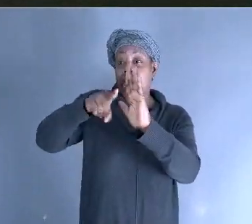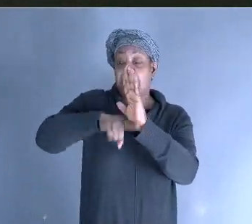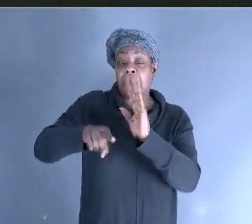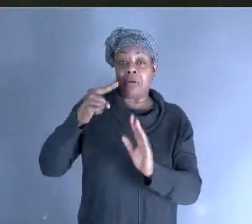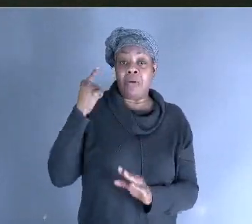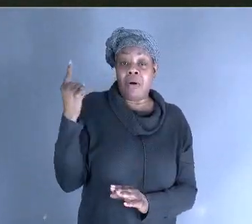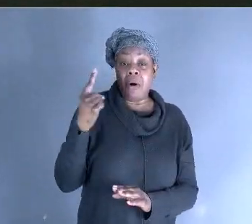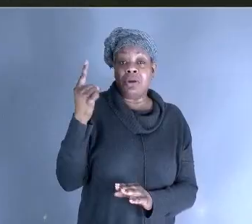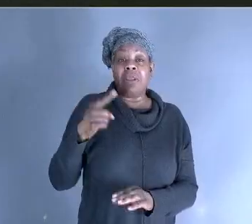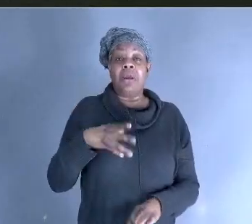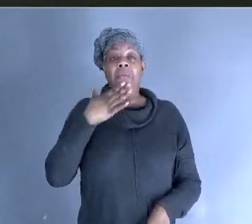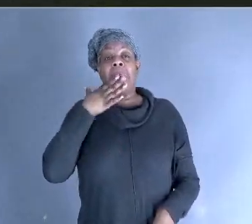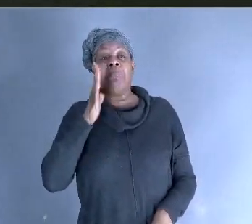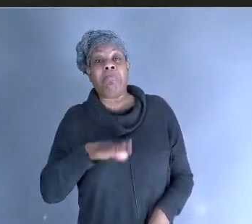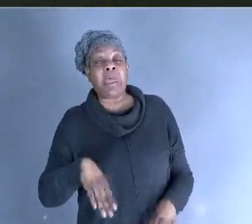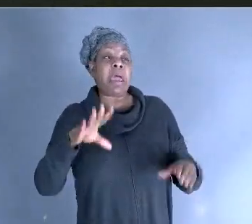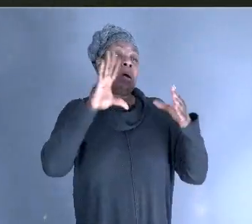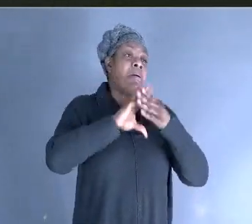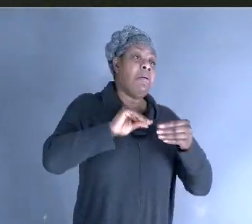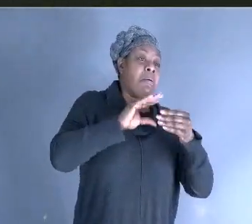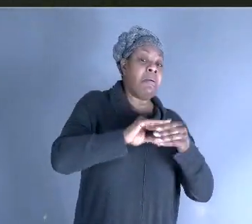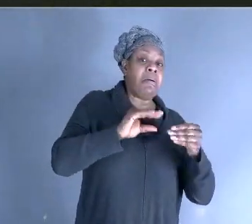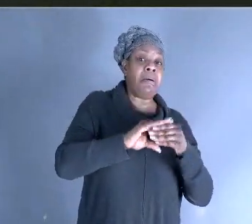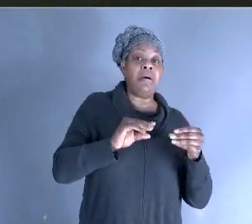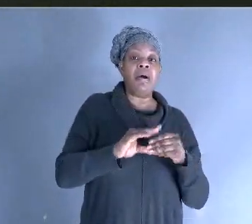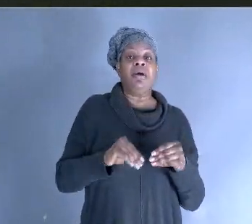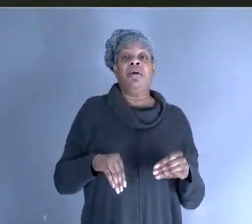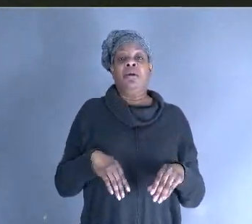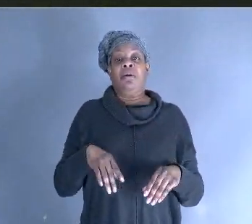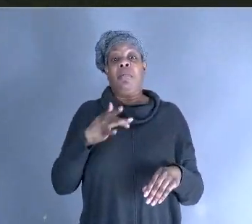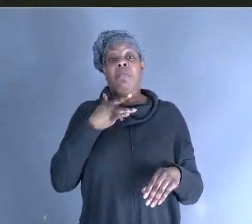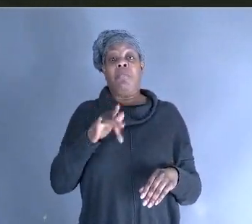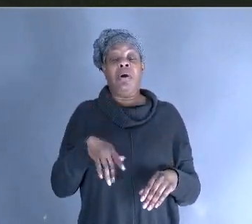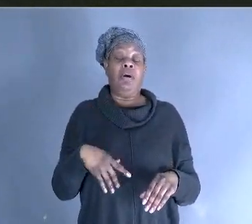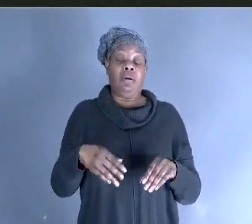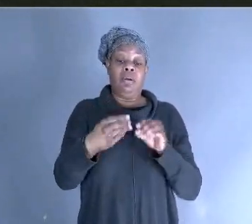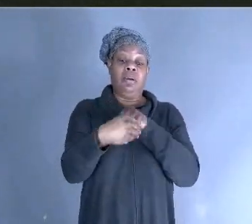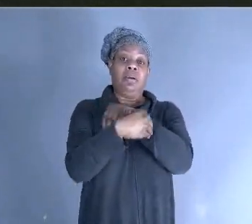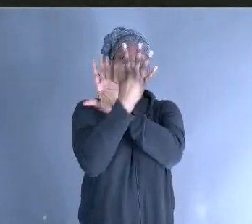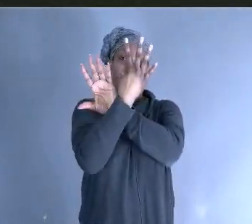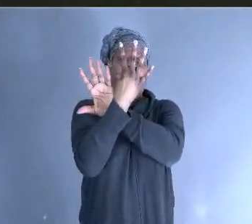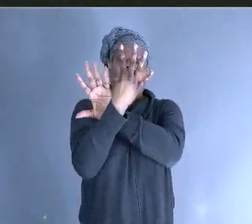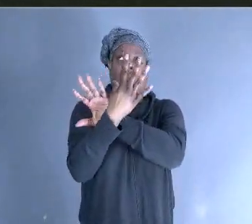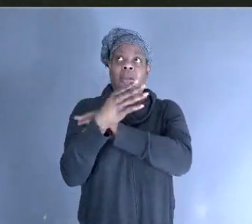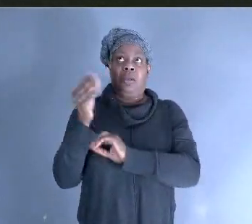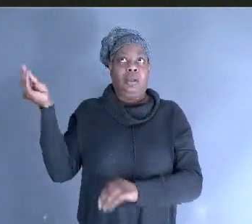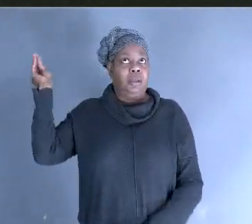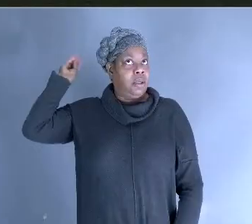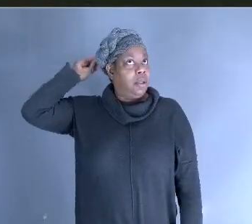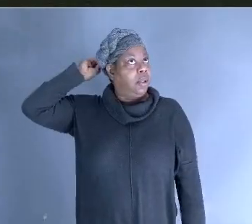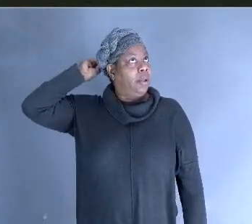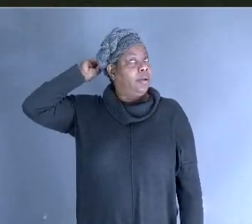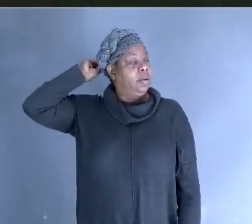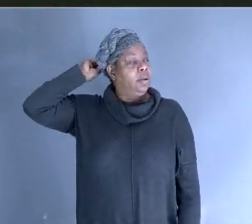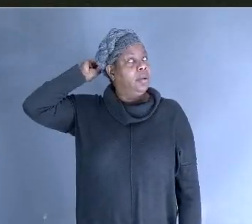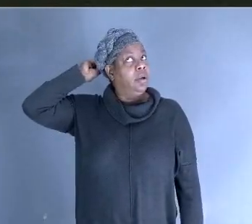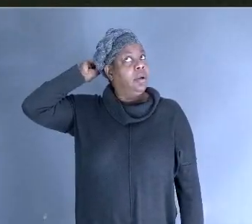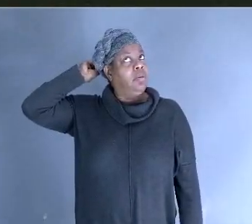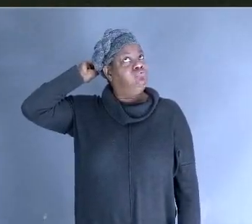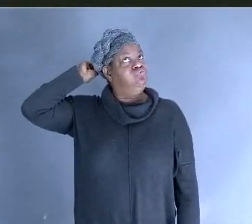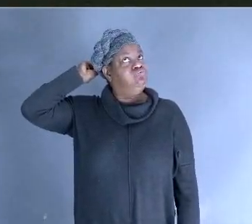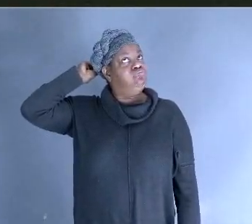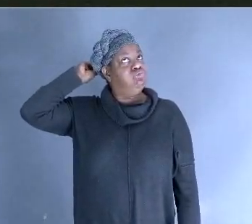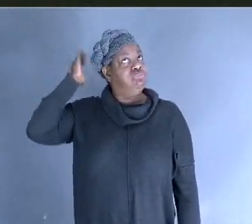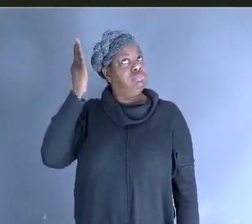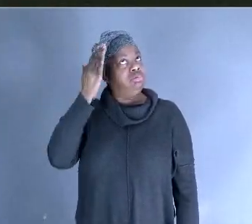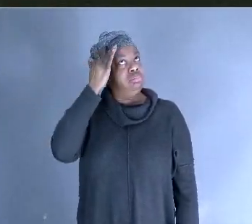the bad news. Anytime you see their phone number come up on the screen, you're like, oh, Jesus, I do not feel like all of the